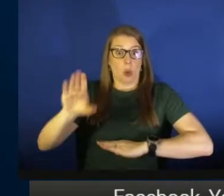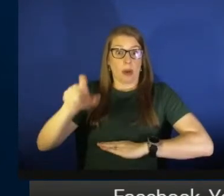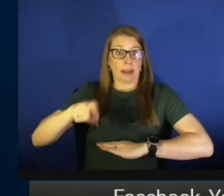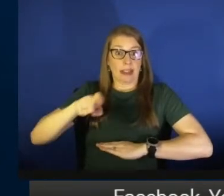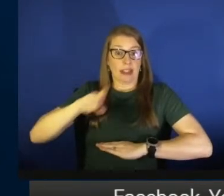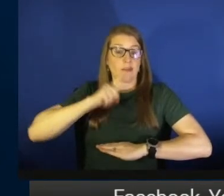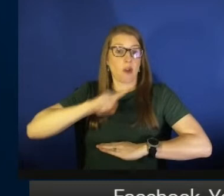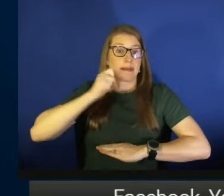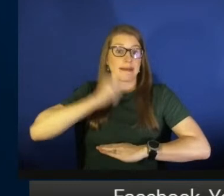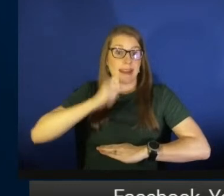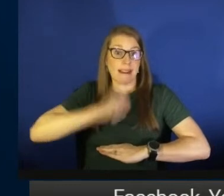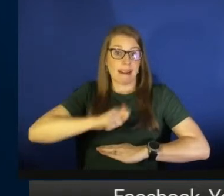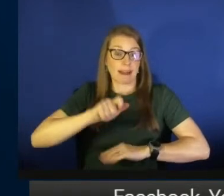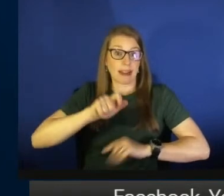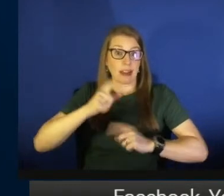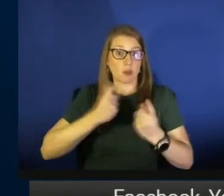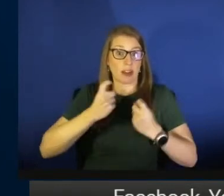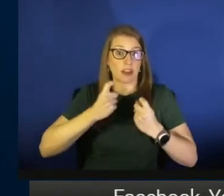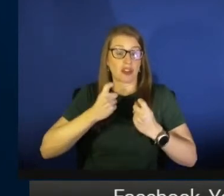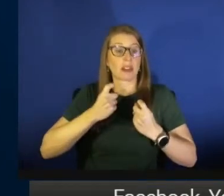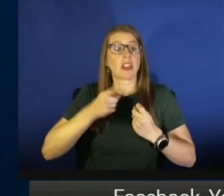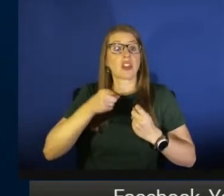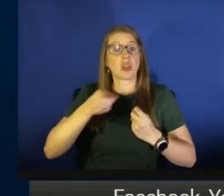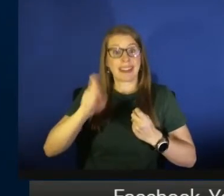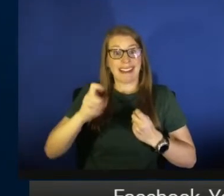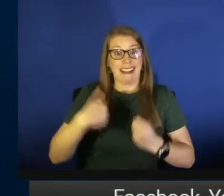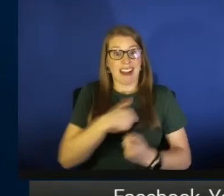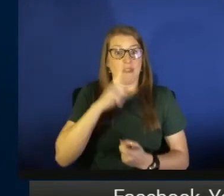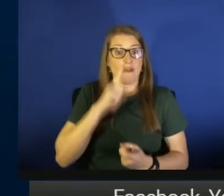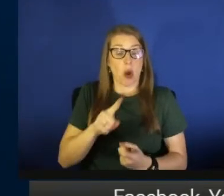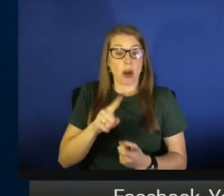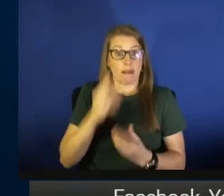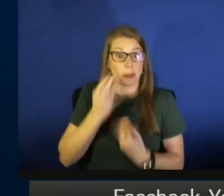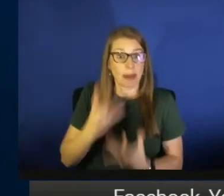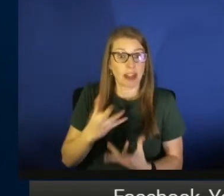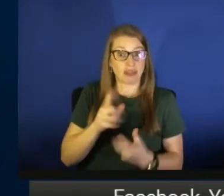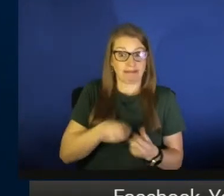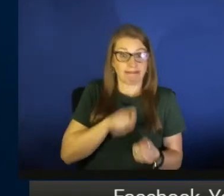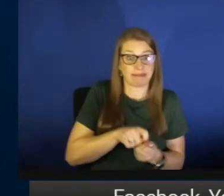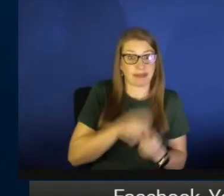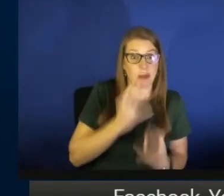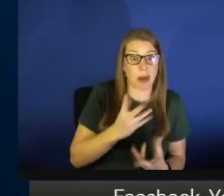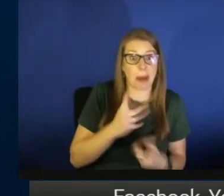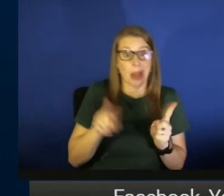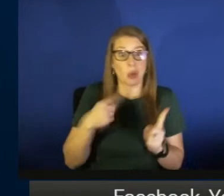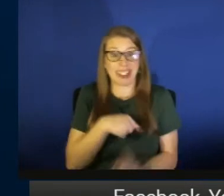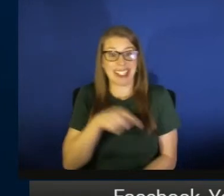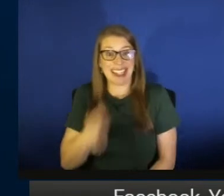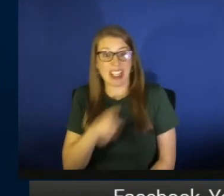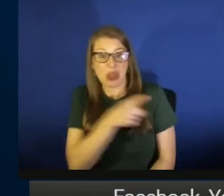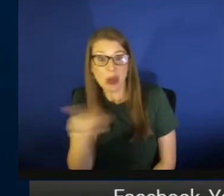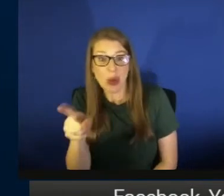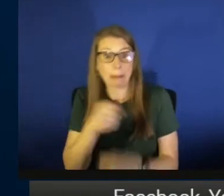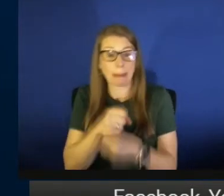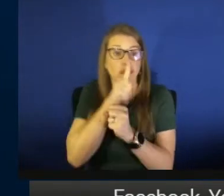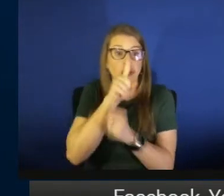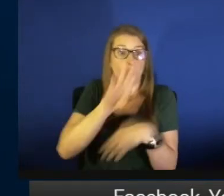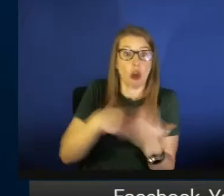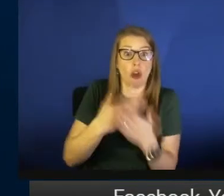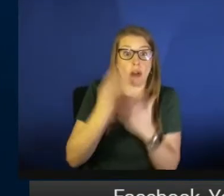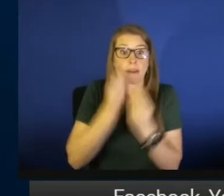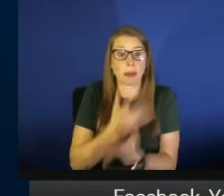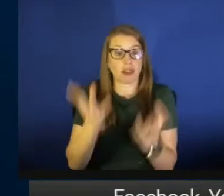us. You needed us for the information, the accurate information day to day, but we needed you guys to make sure that all this information was getting